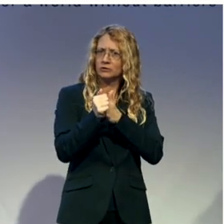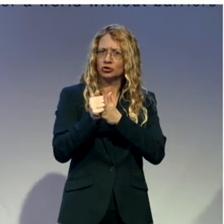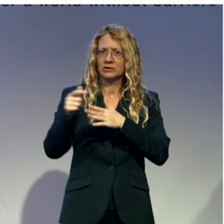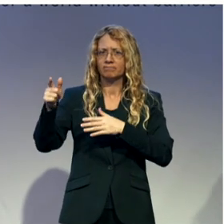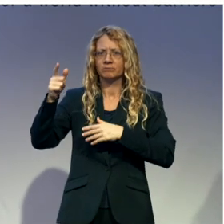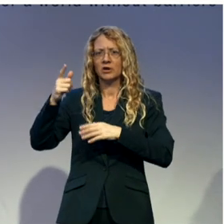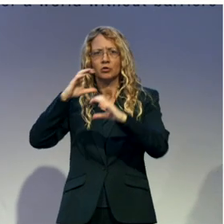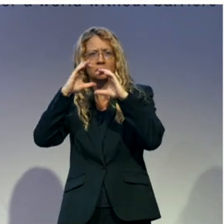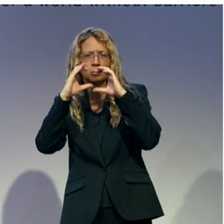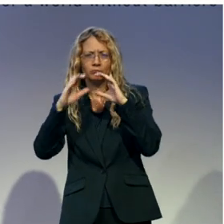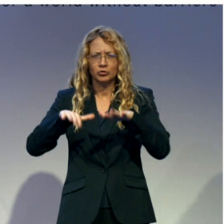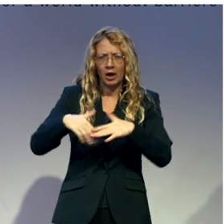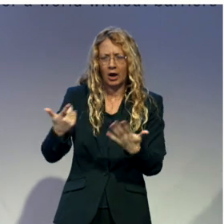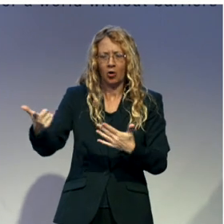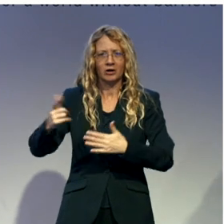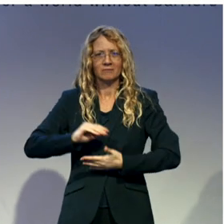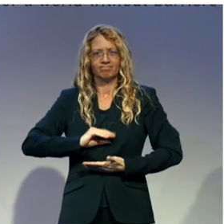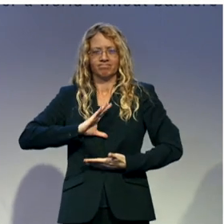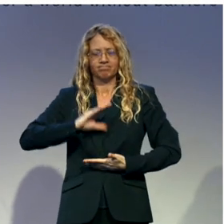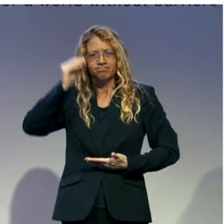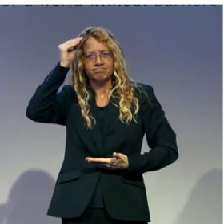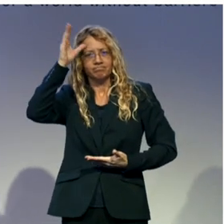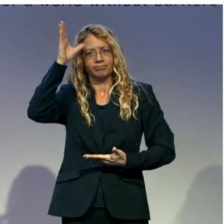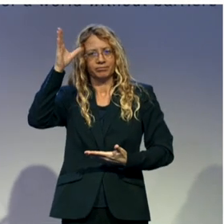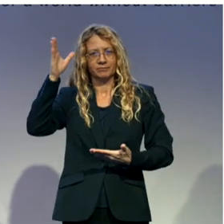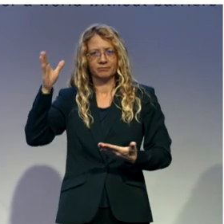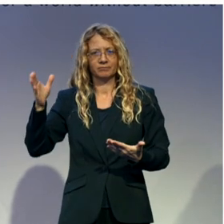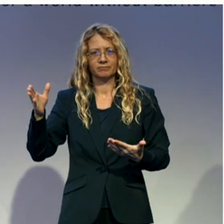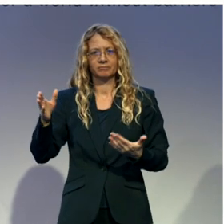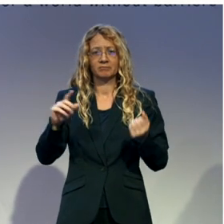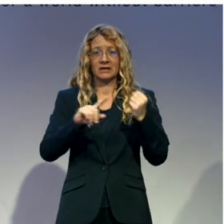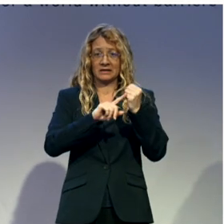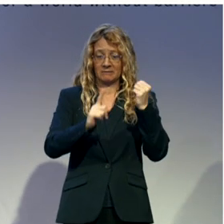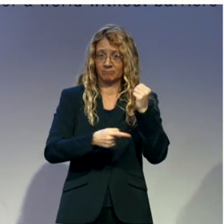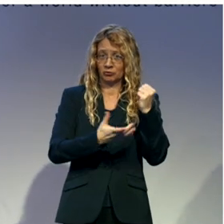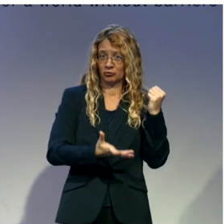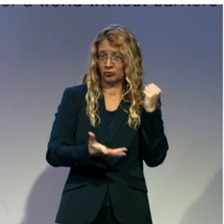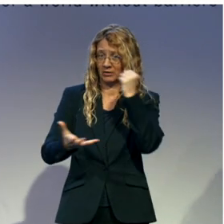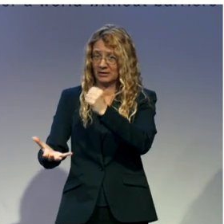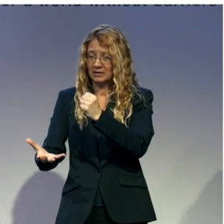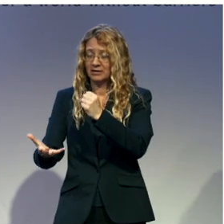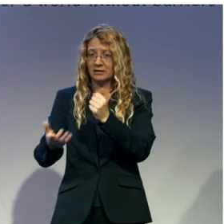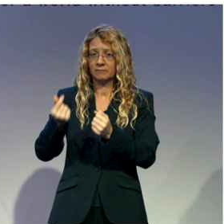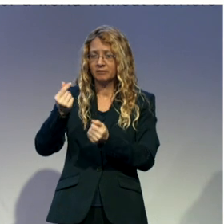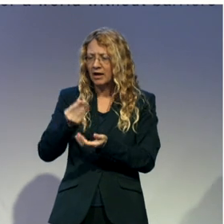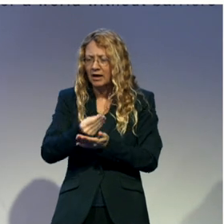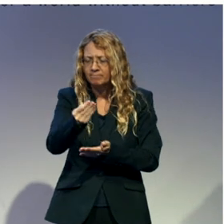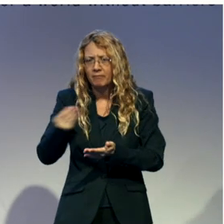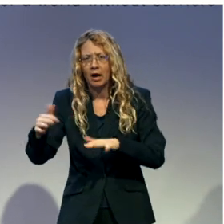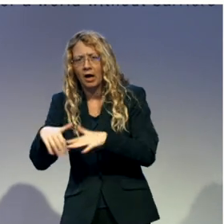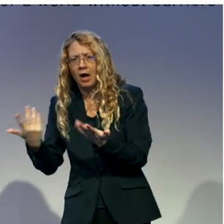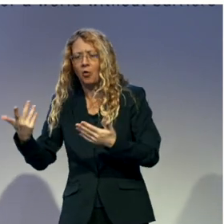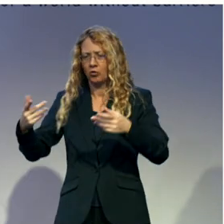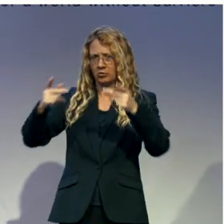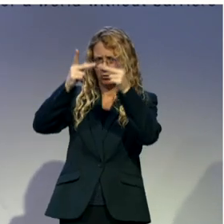program management skills, like how to budget or write proposals. And additionally, we also gave some general life skills, like first aid